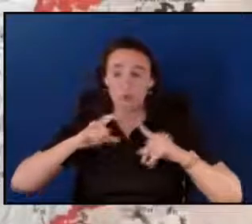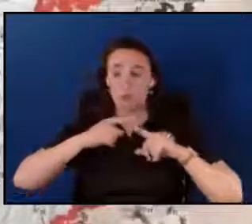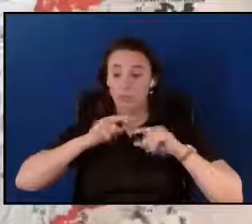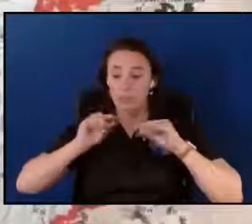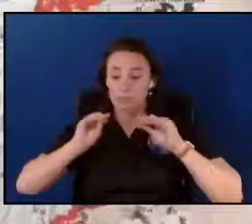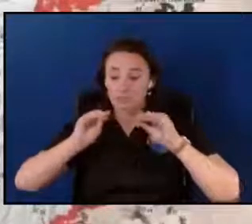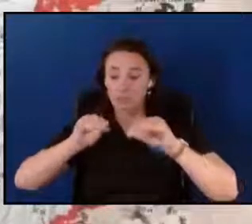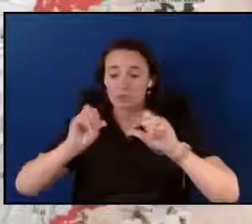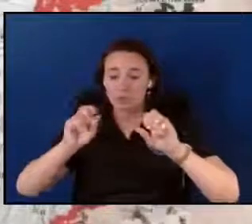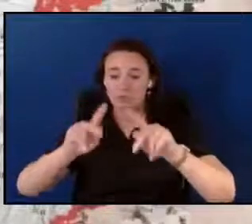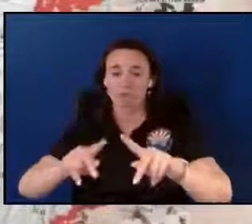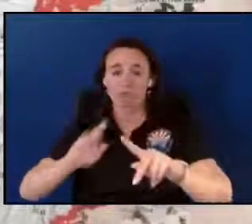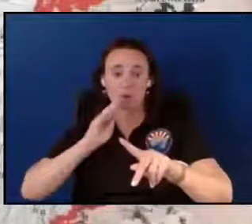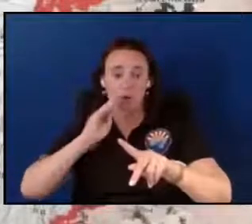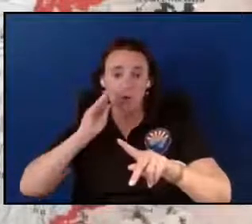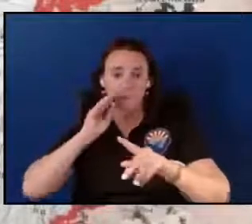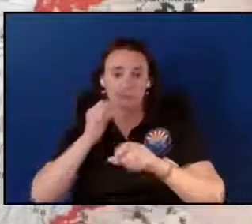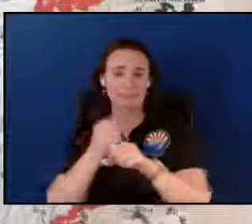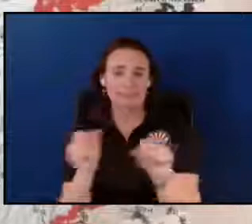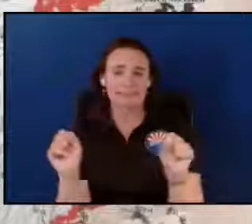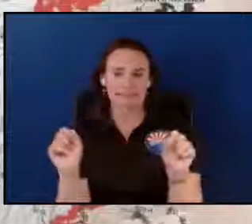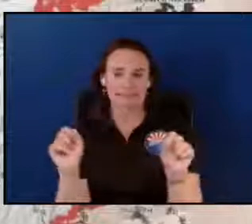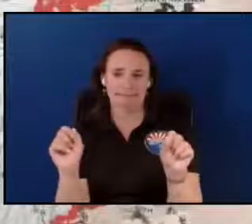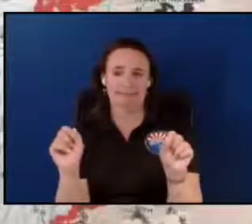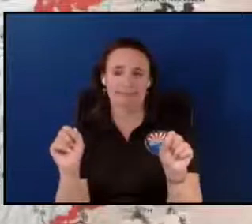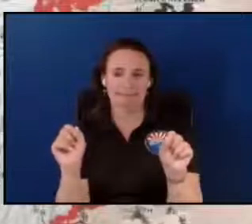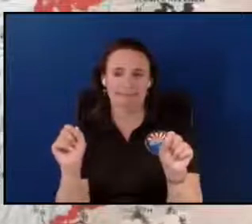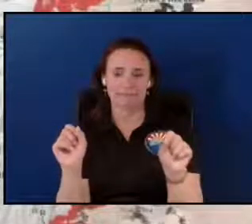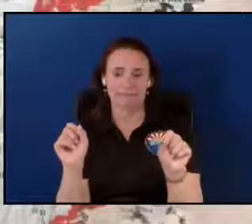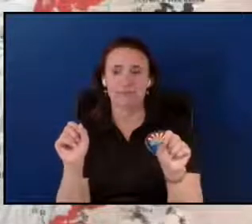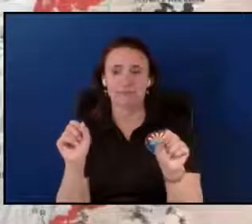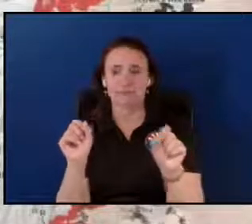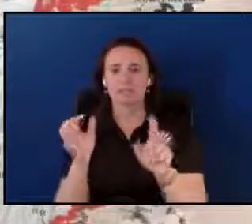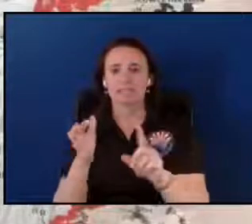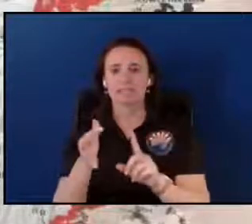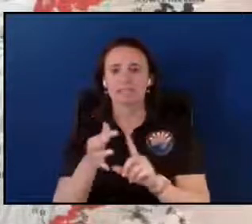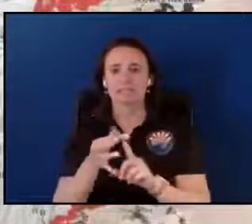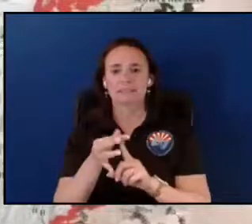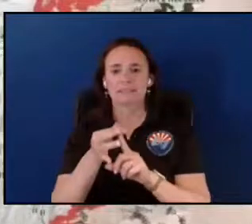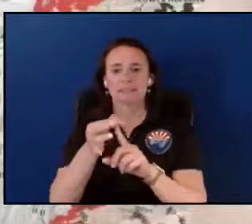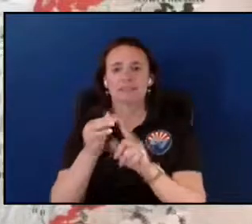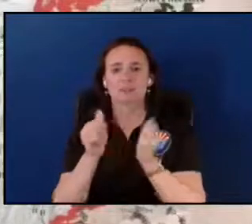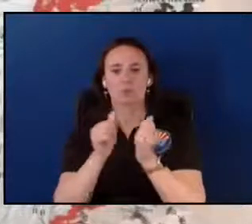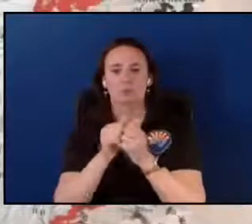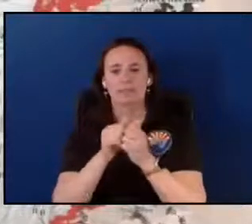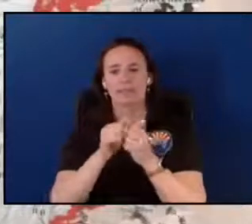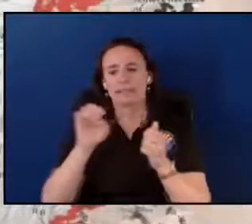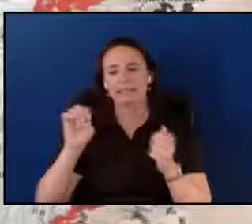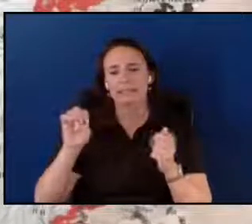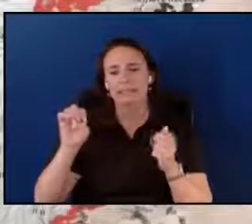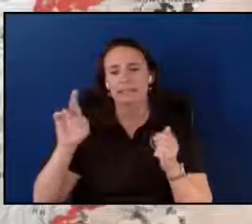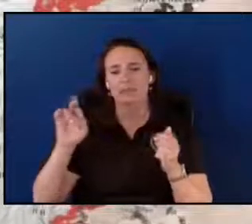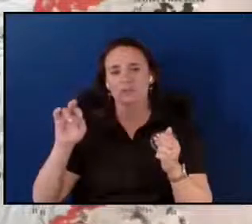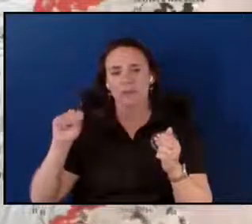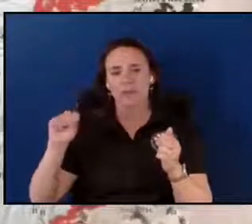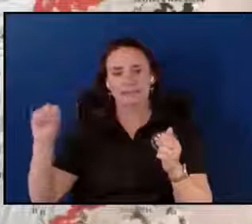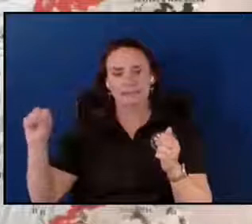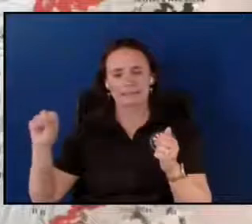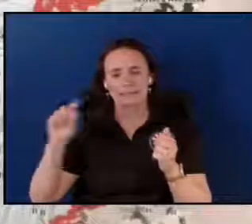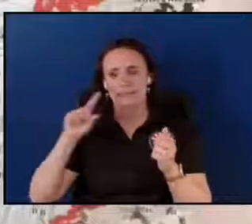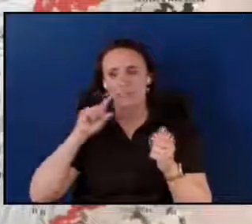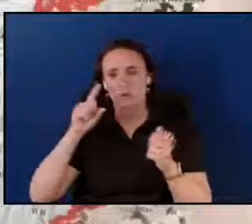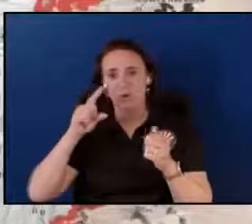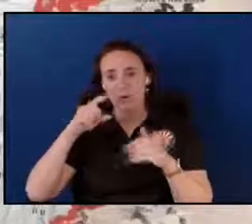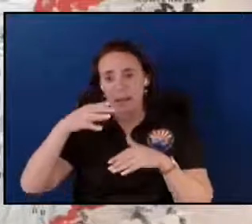back, especially in terms of what we're dealing with egress. I know that's a big issue in the Upper Canyon, as well